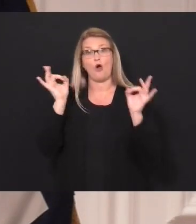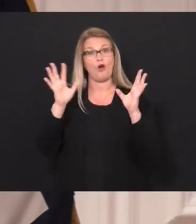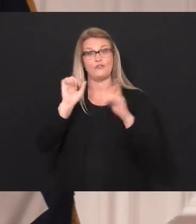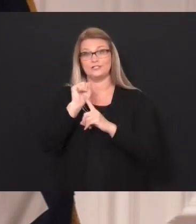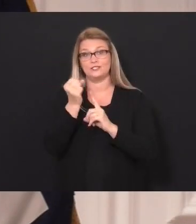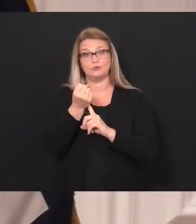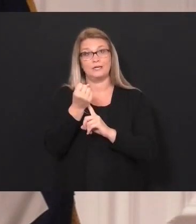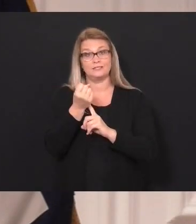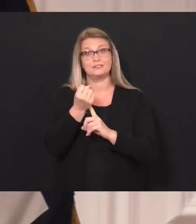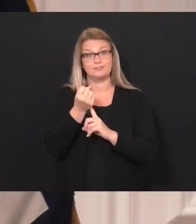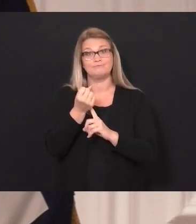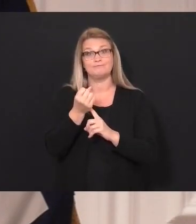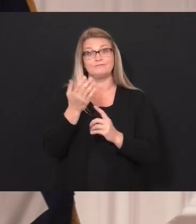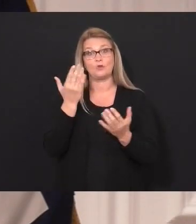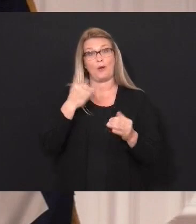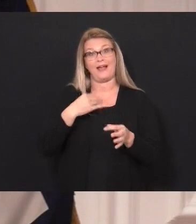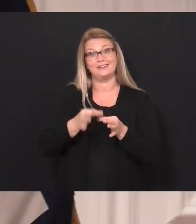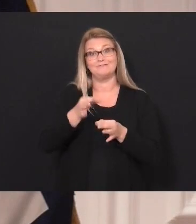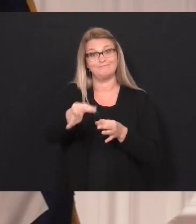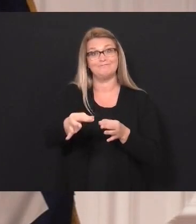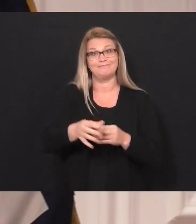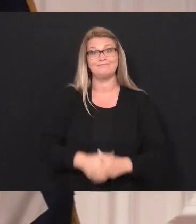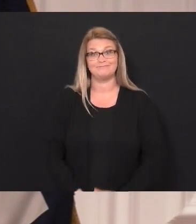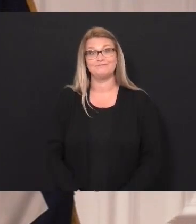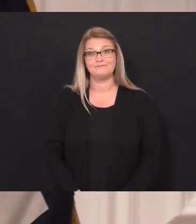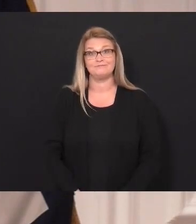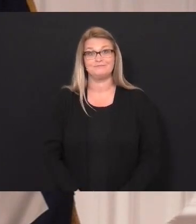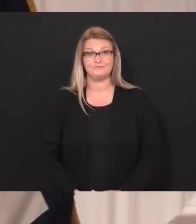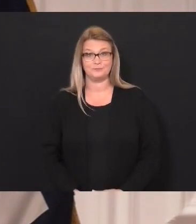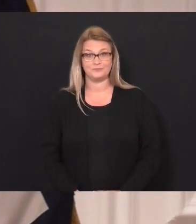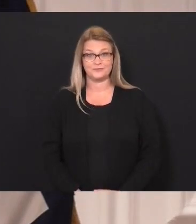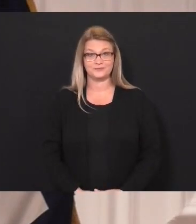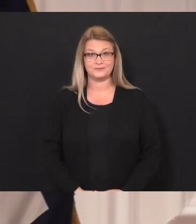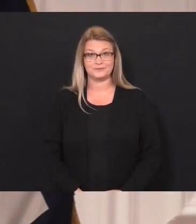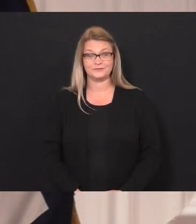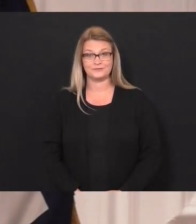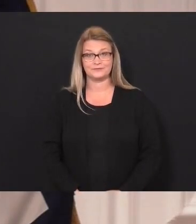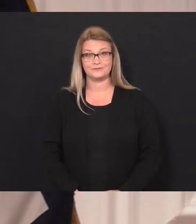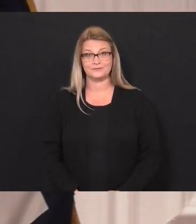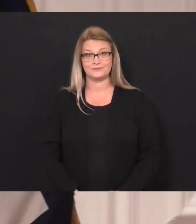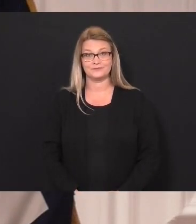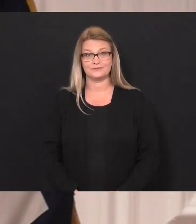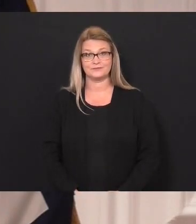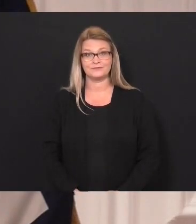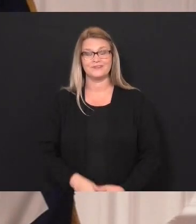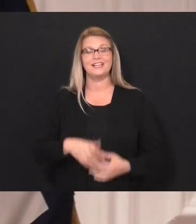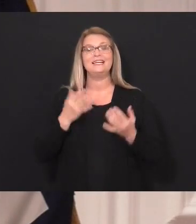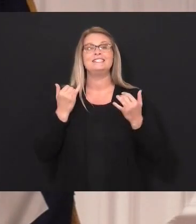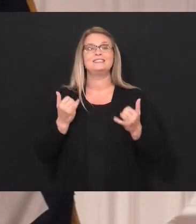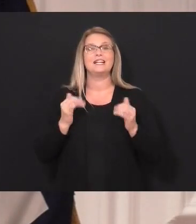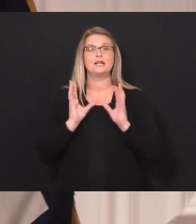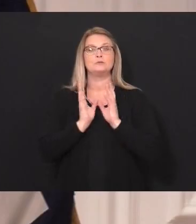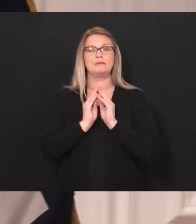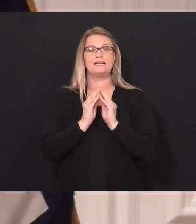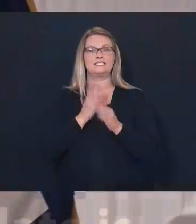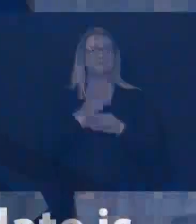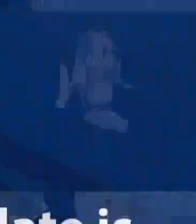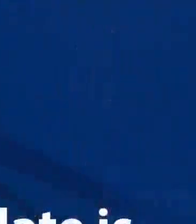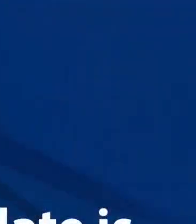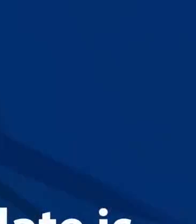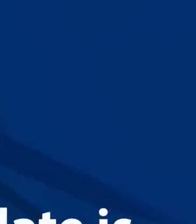been advised to do just that. Thank you. Today's media briefing has concluded.